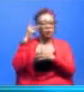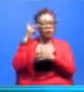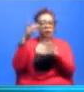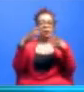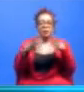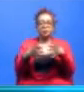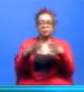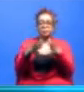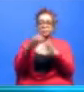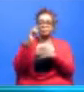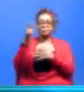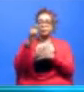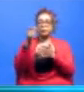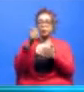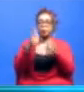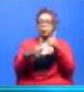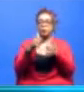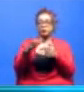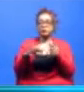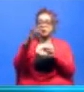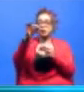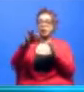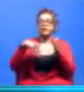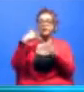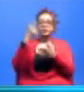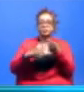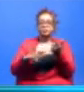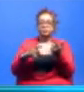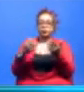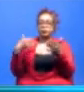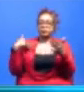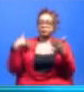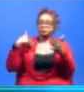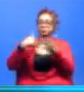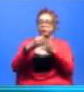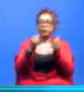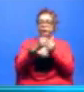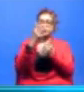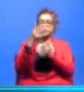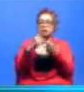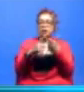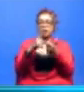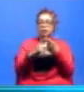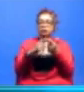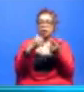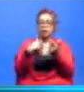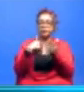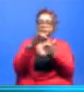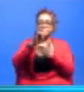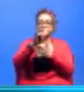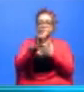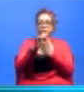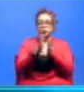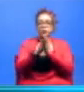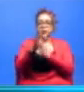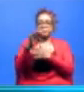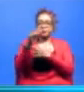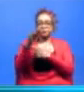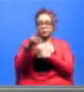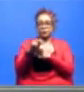tenure had routinely been extended every year for the last 14 years to oversee a sanction regime on the Hamit Kingdom.